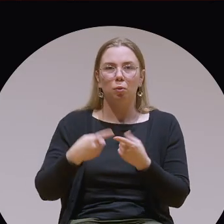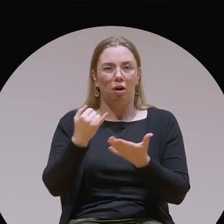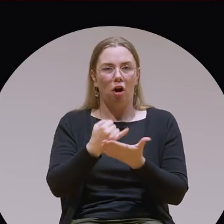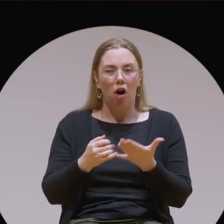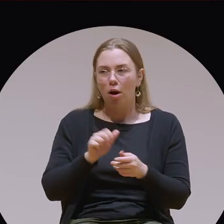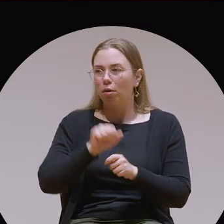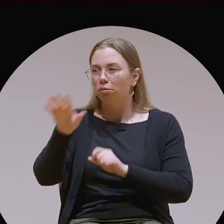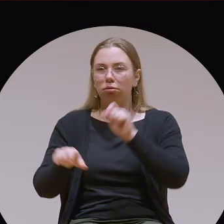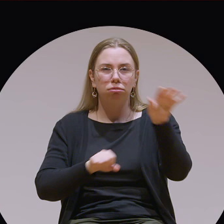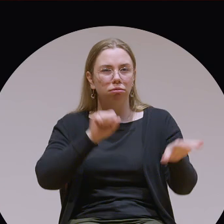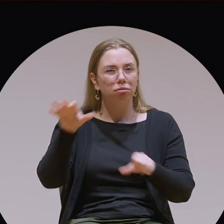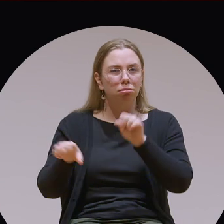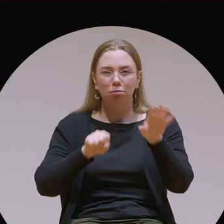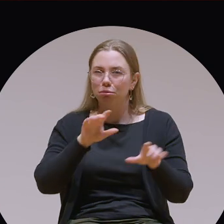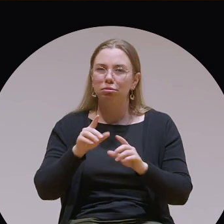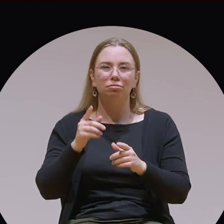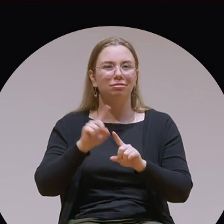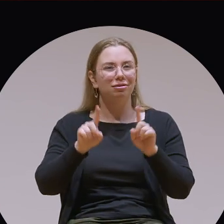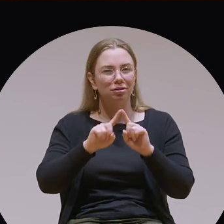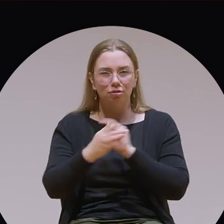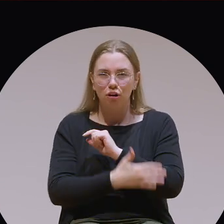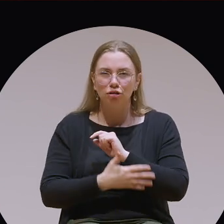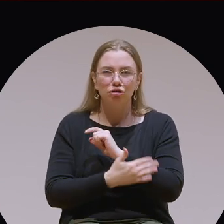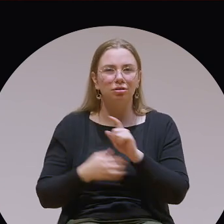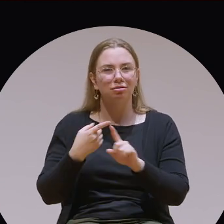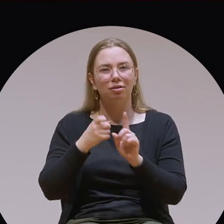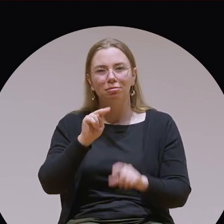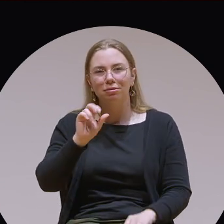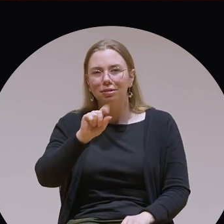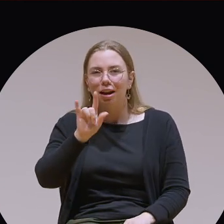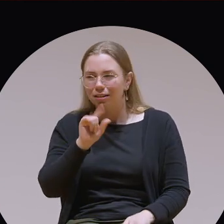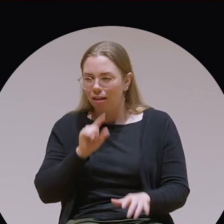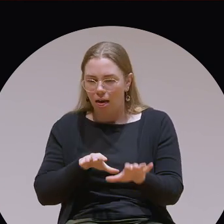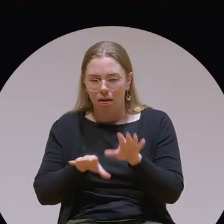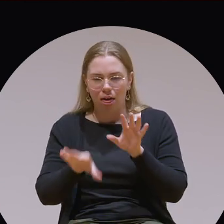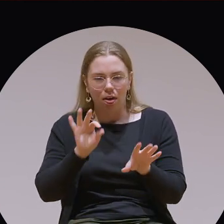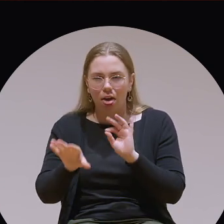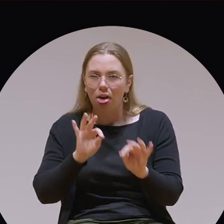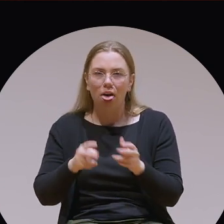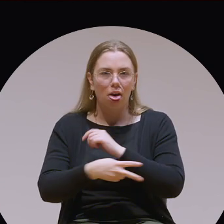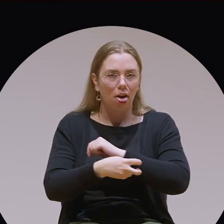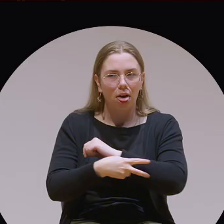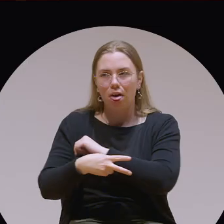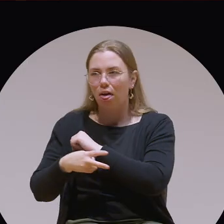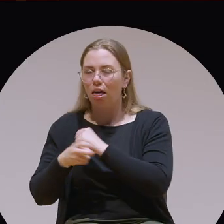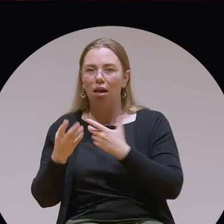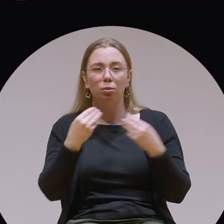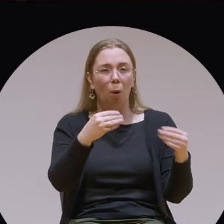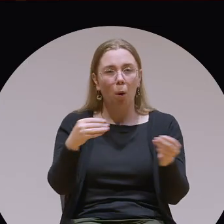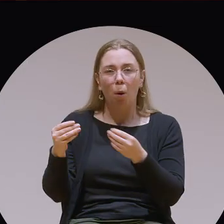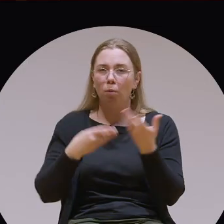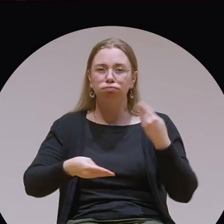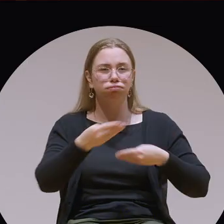from enemies of the Nazi regime, and from state museums we've ever seen in probably in world history. And secondly, it's important for a